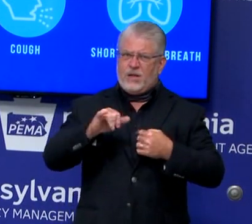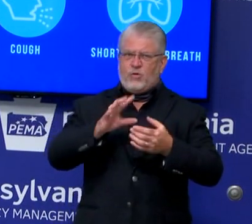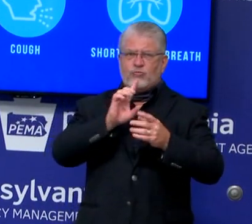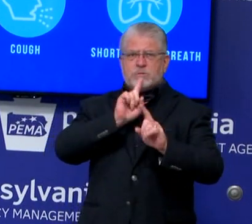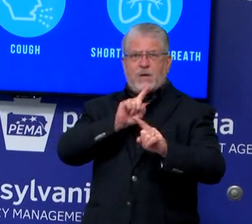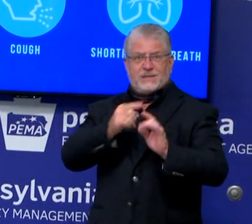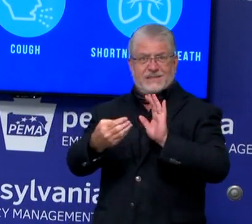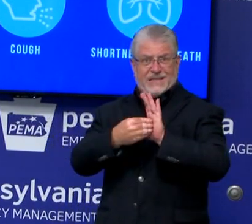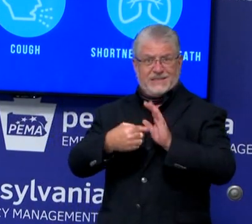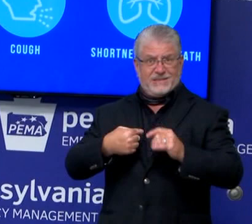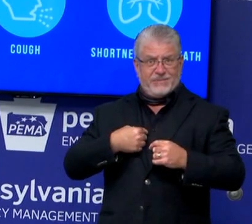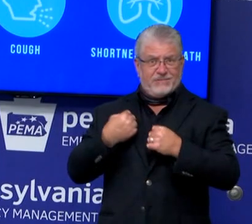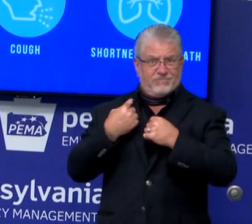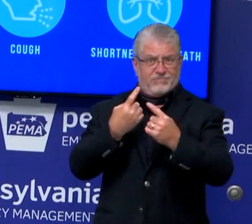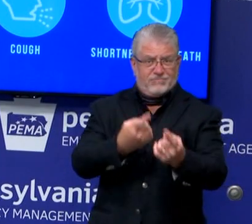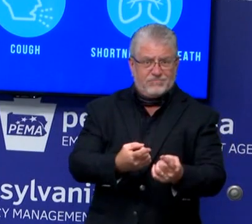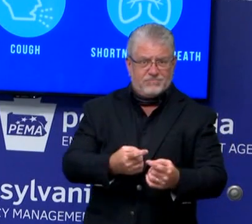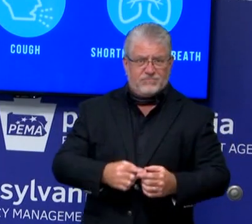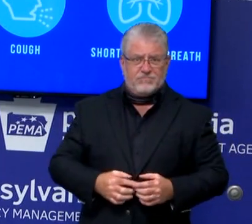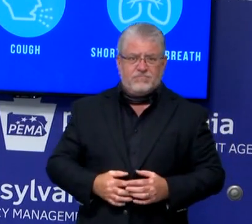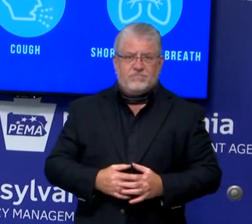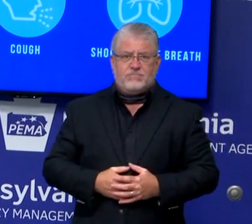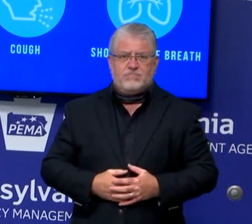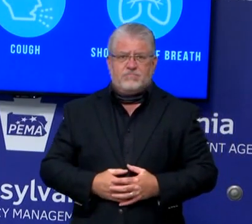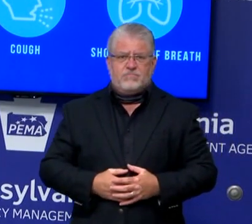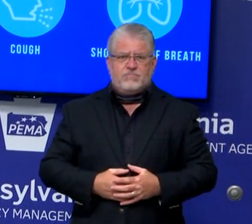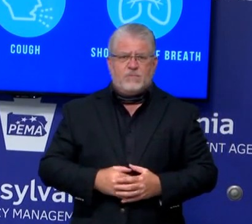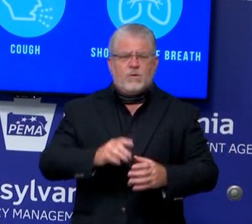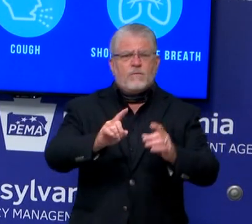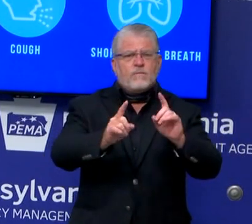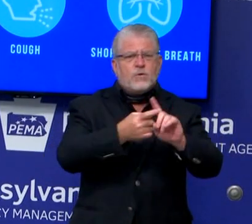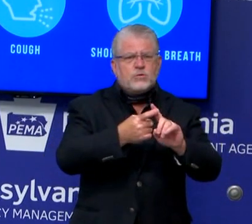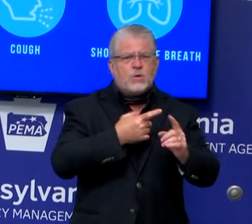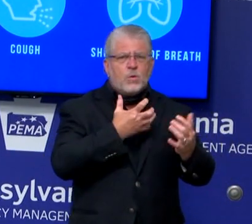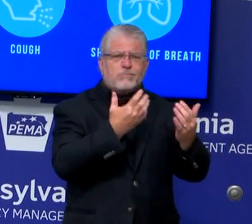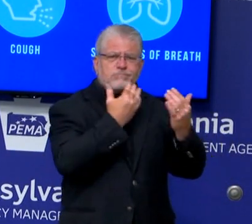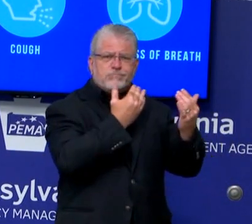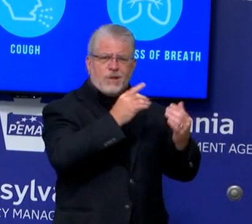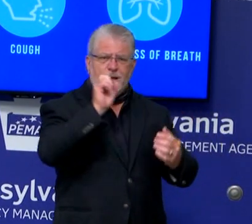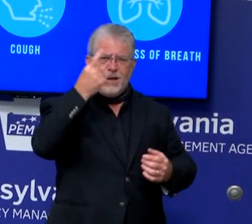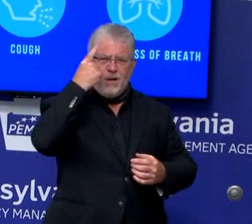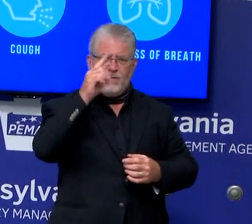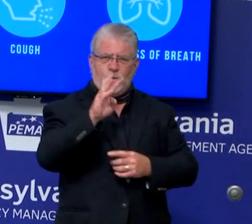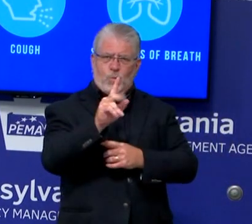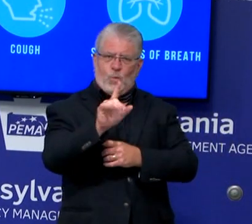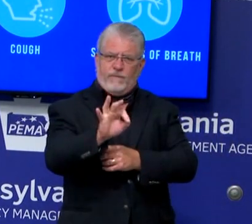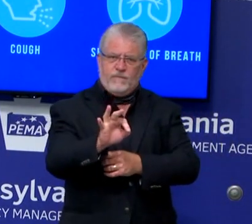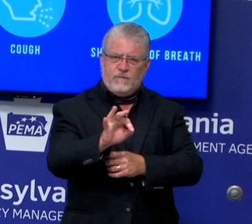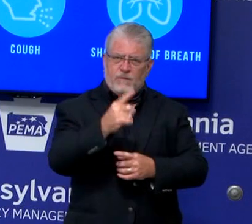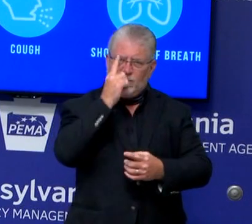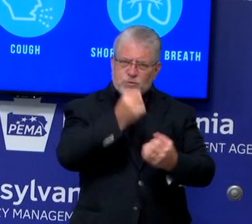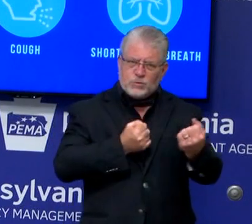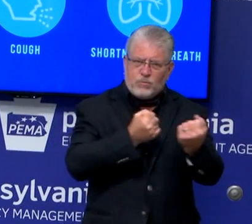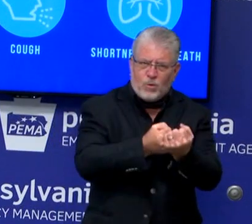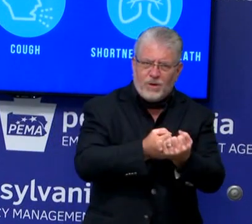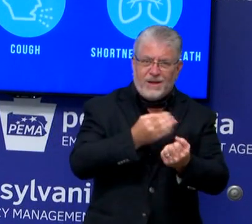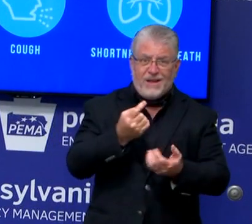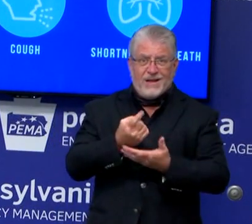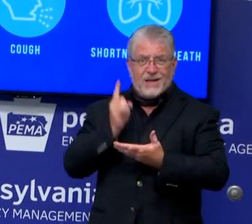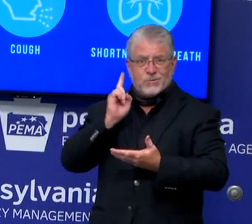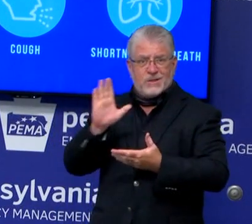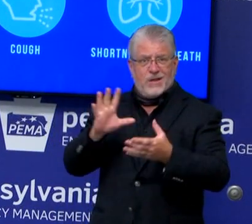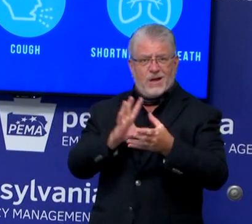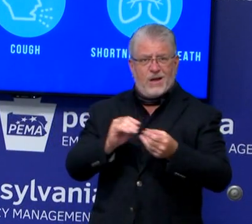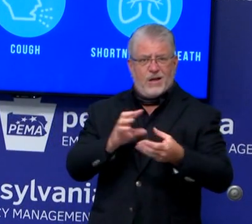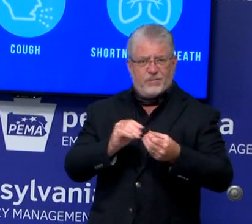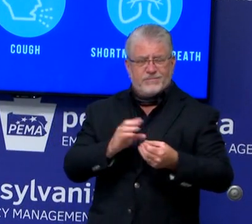sincerely thank Governor Wolf for his continued support and for his comments last week. The LGBTQ community